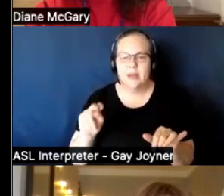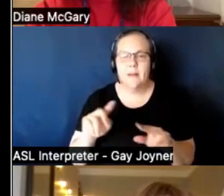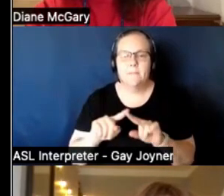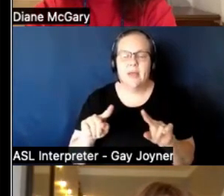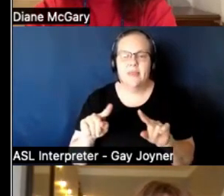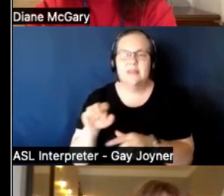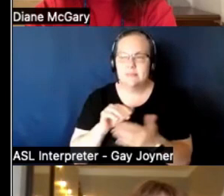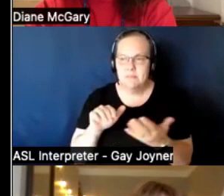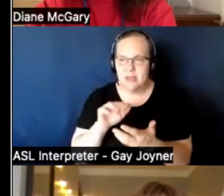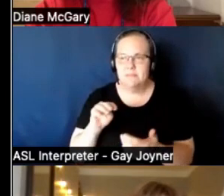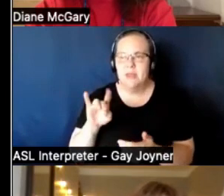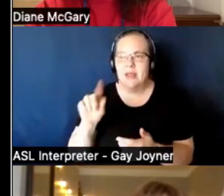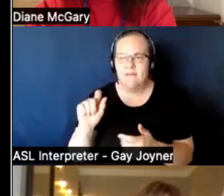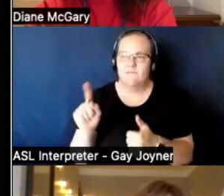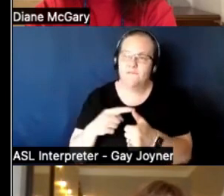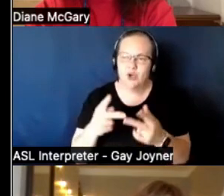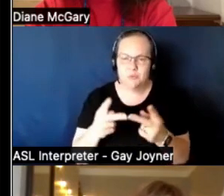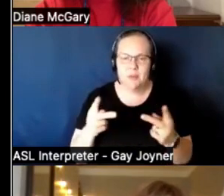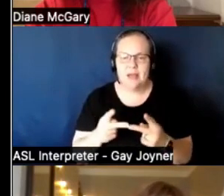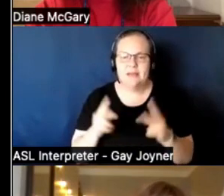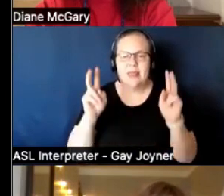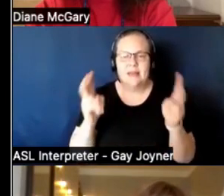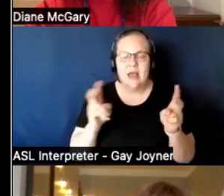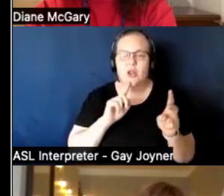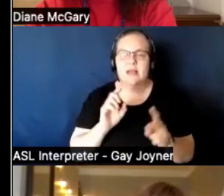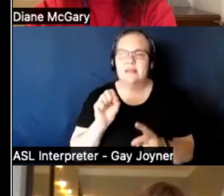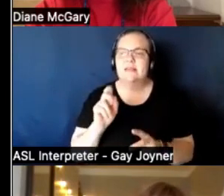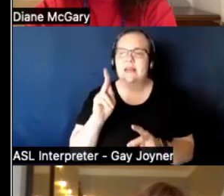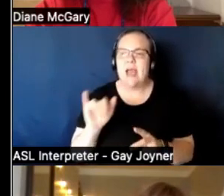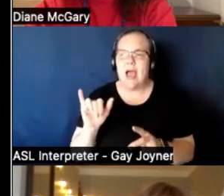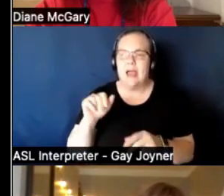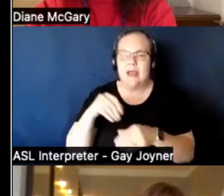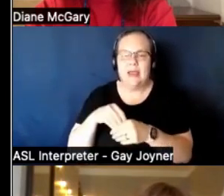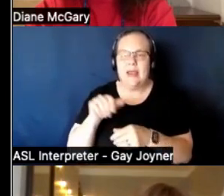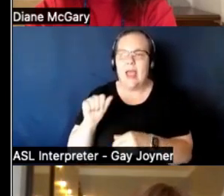mixed media. First place. The title is Sky in a Puddle.